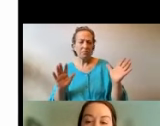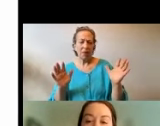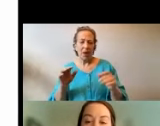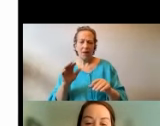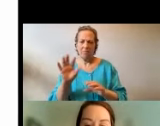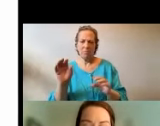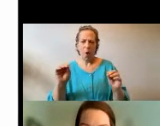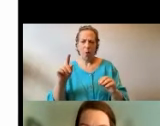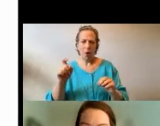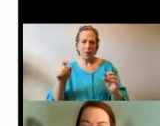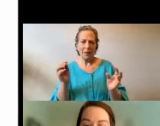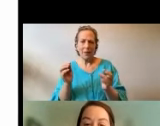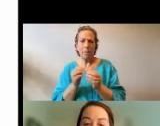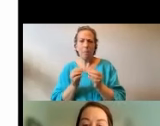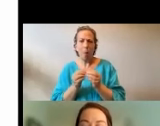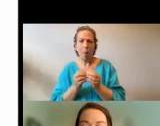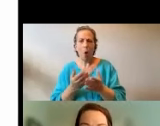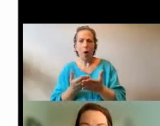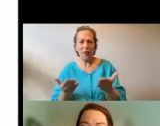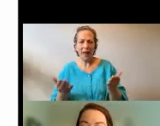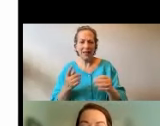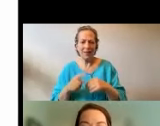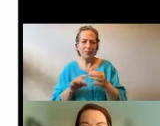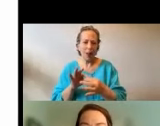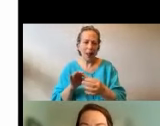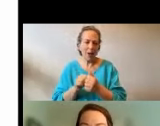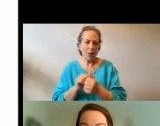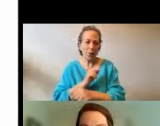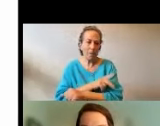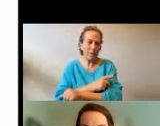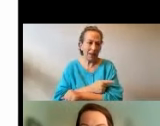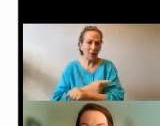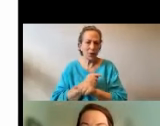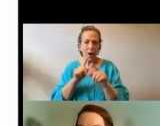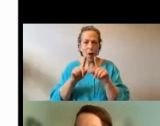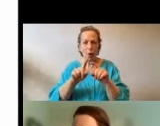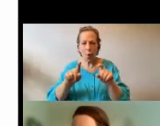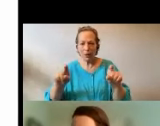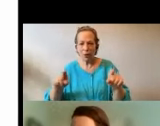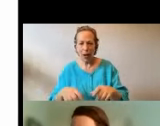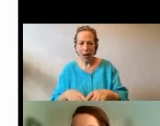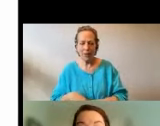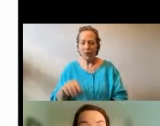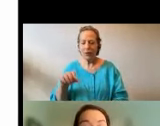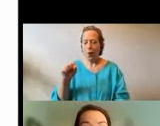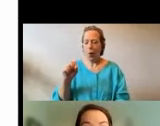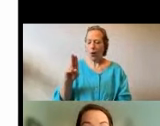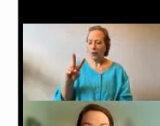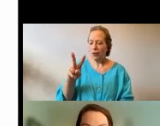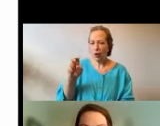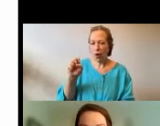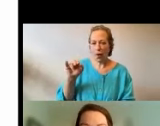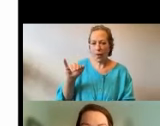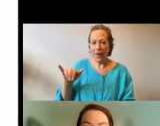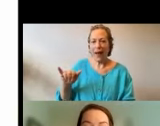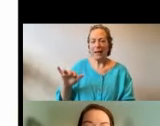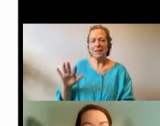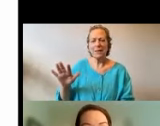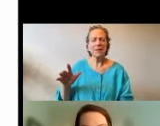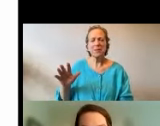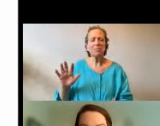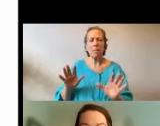of patient questionnaires and surveys and all of the different ways that you do current screening opportunities.